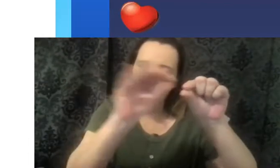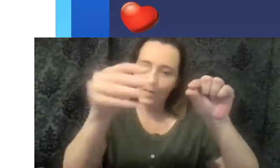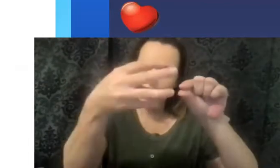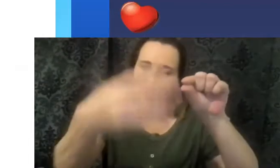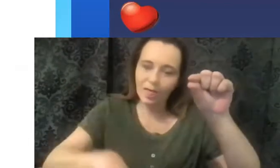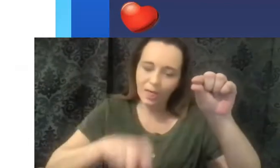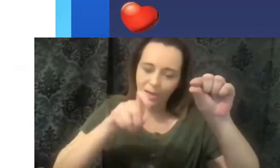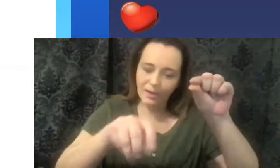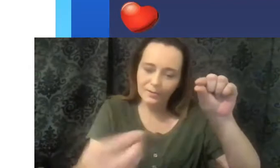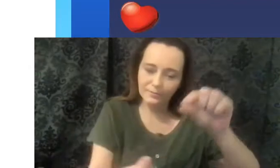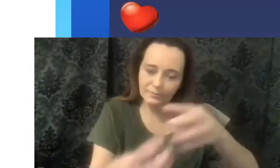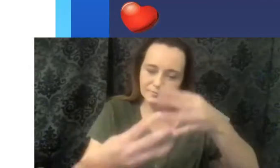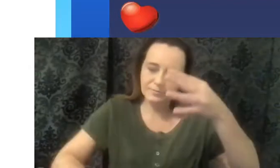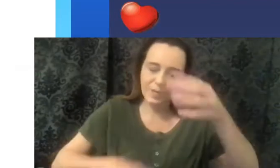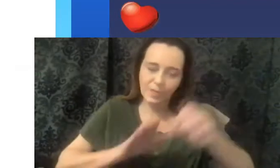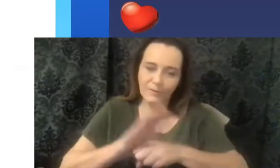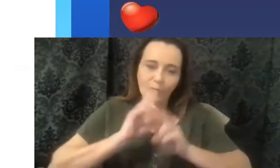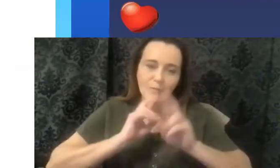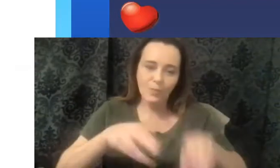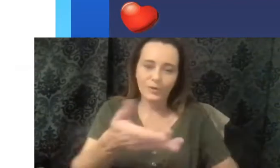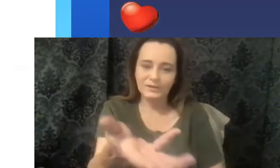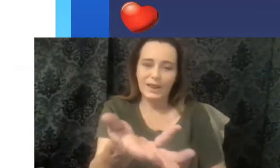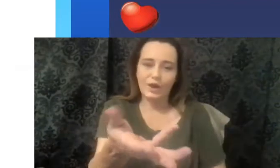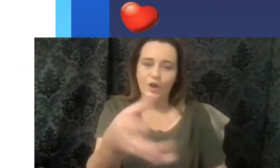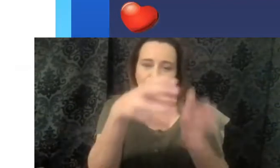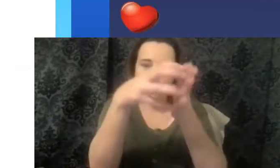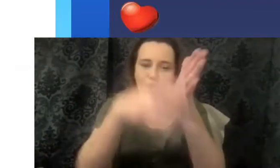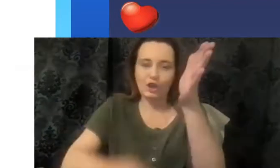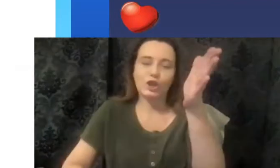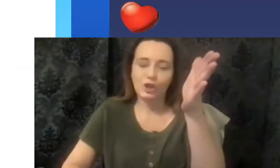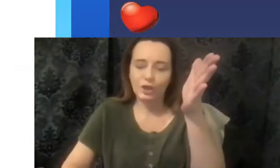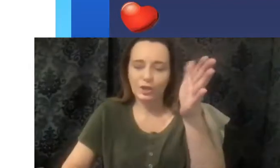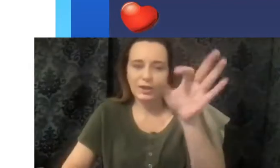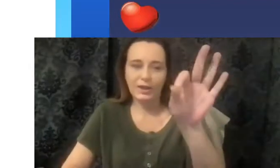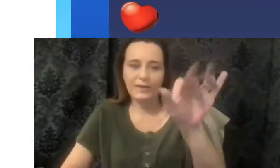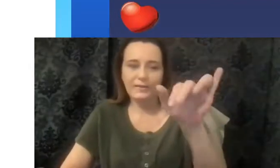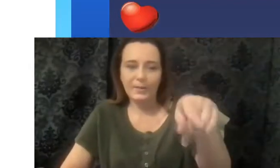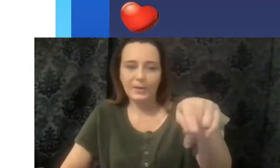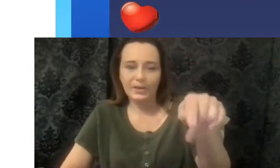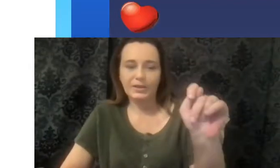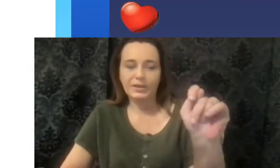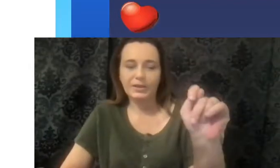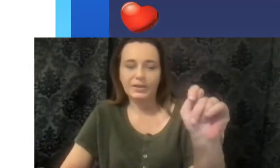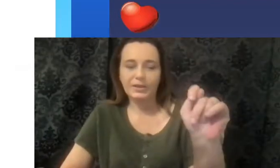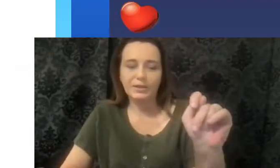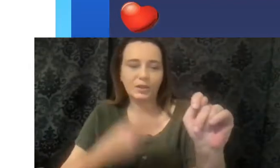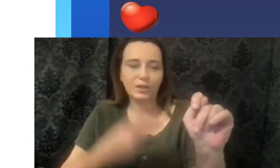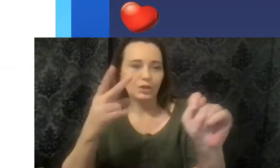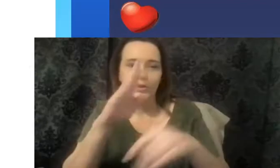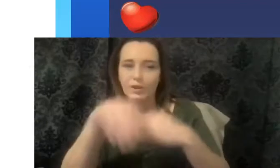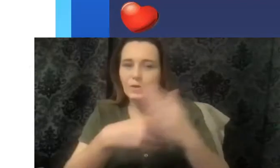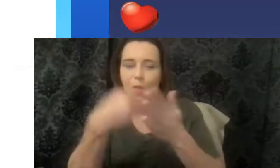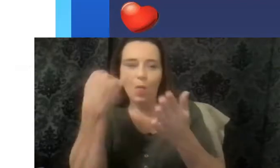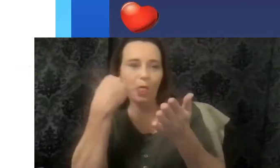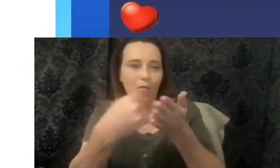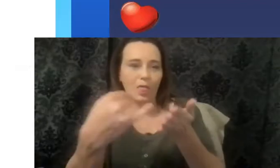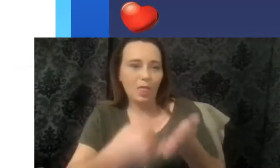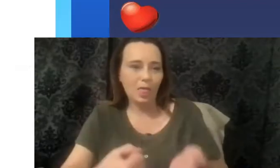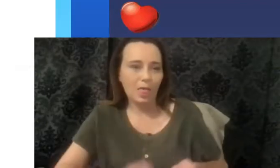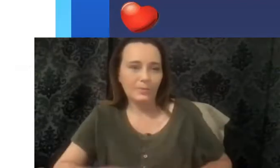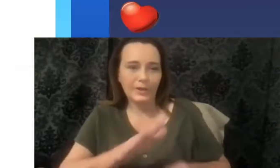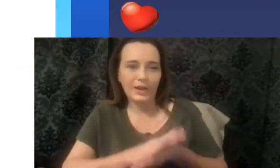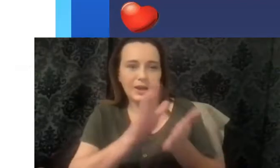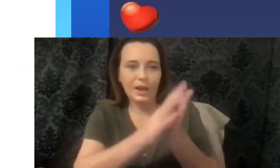that. The complete report is there. Okay, /FIPT. So And you'll see the whole inspection document and